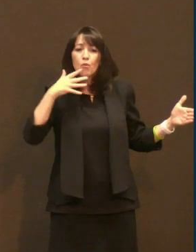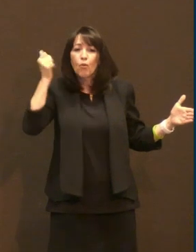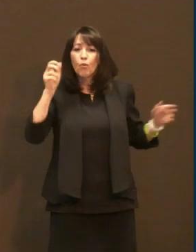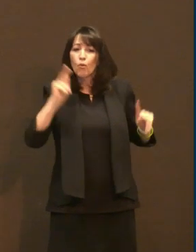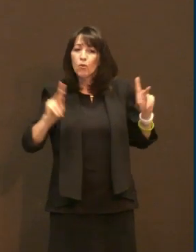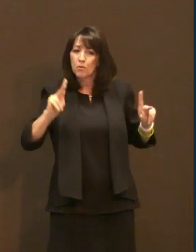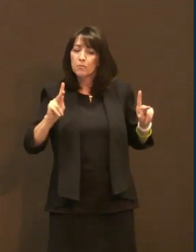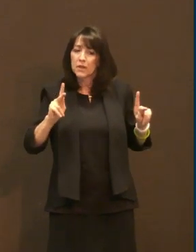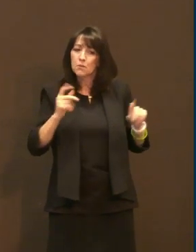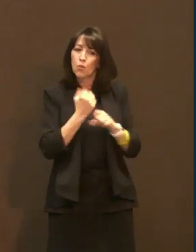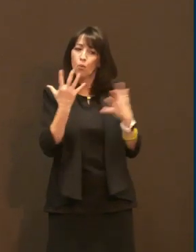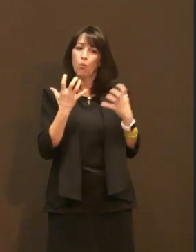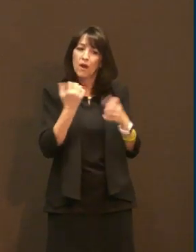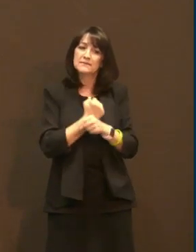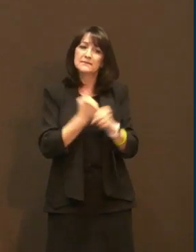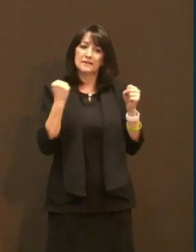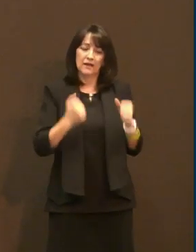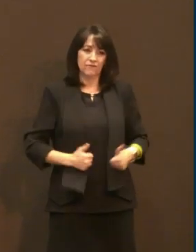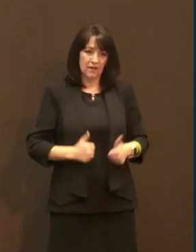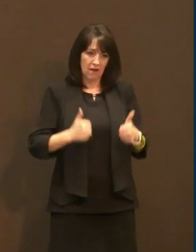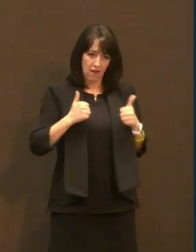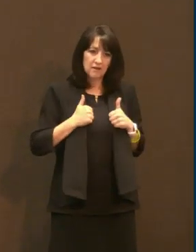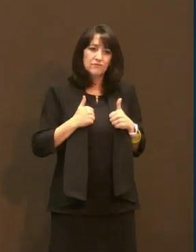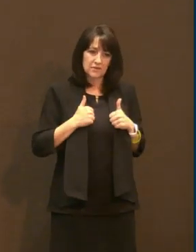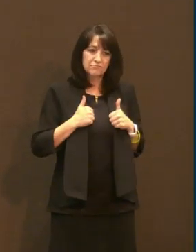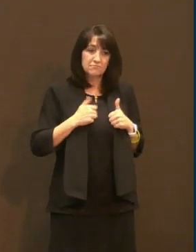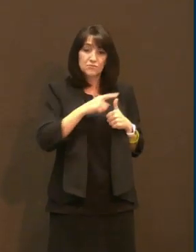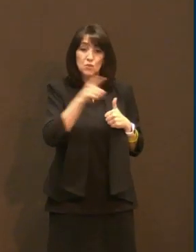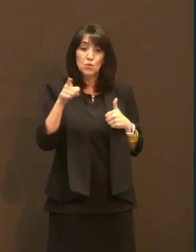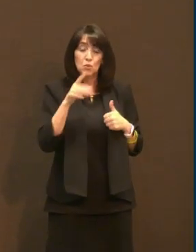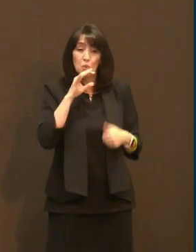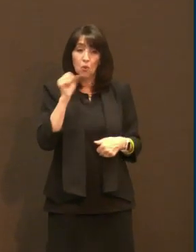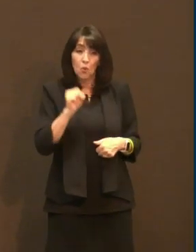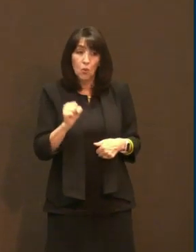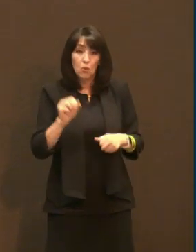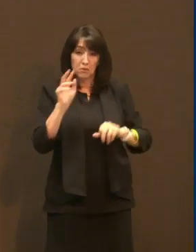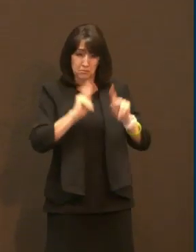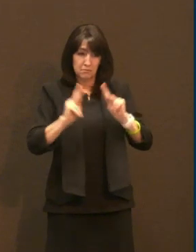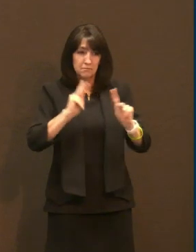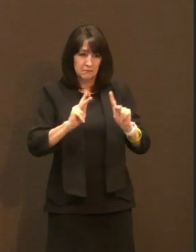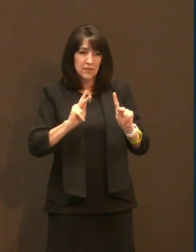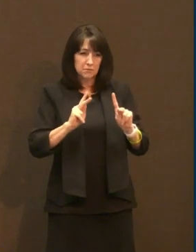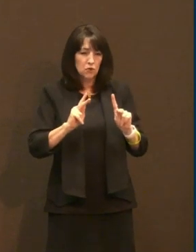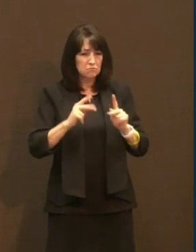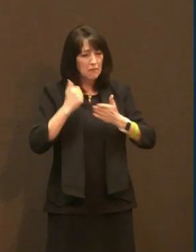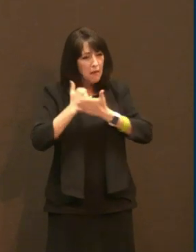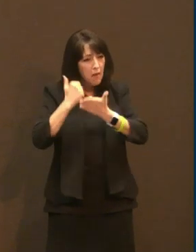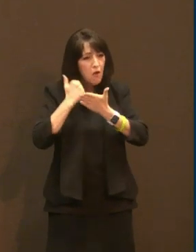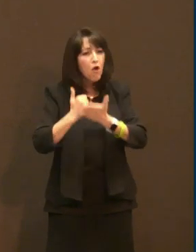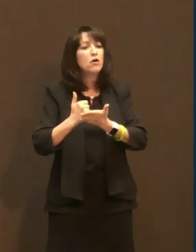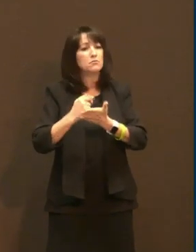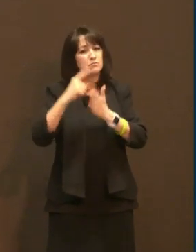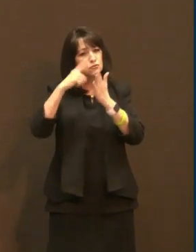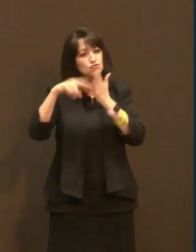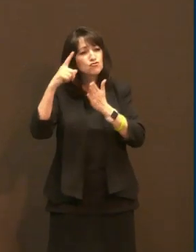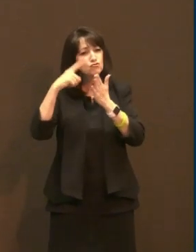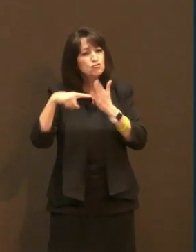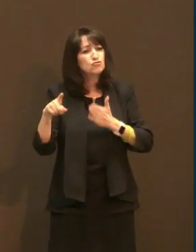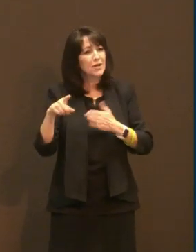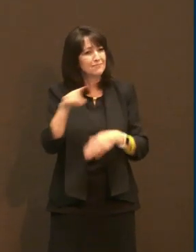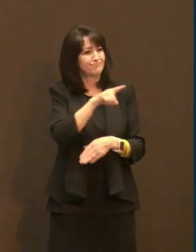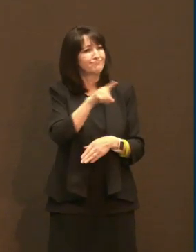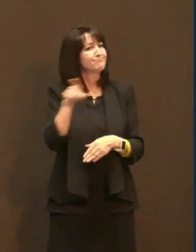particular, look after your elderly neighbors and parents and grandparents, because those are the folks who are most vulnerable. Those